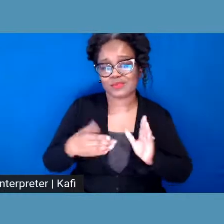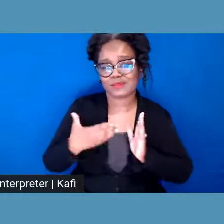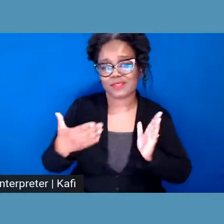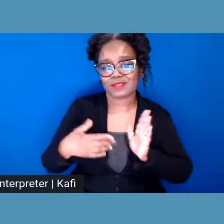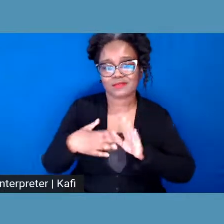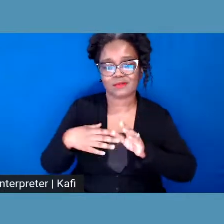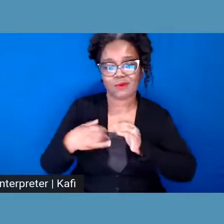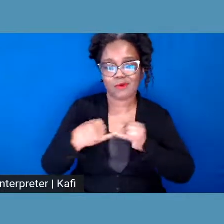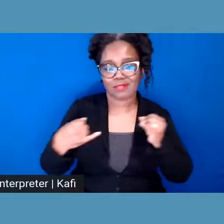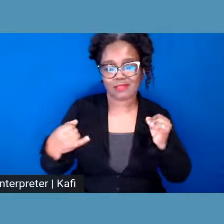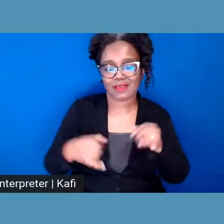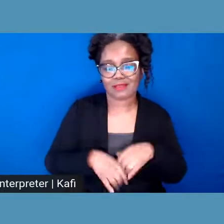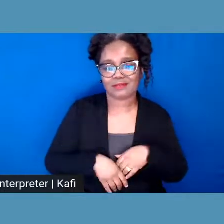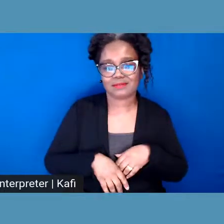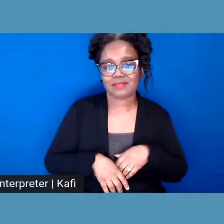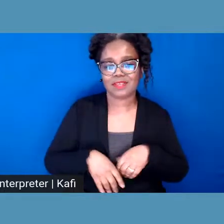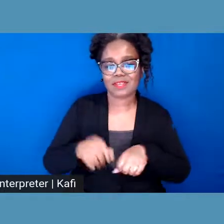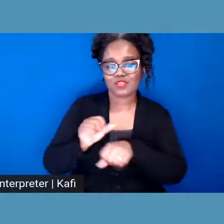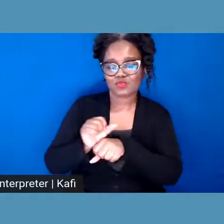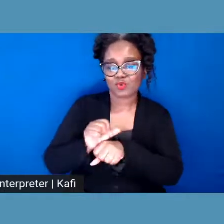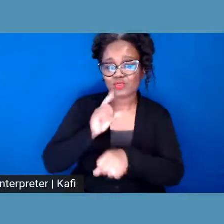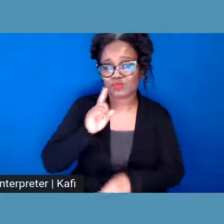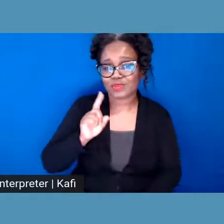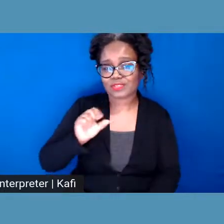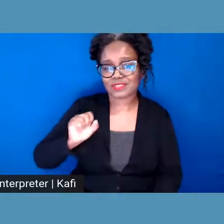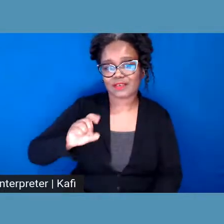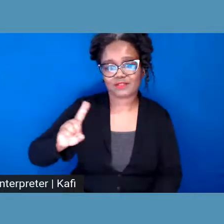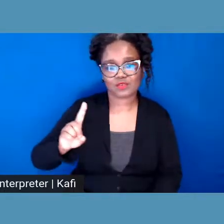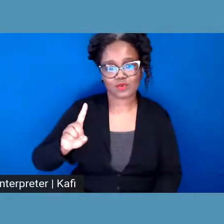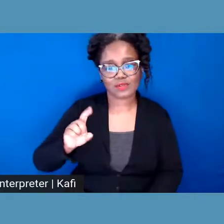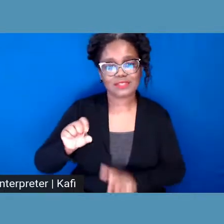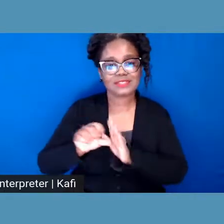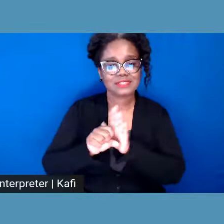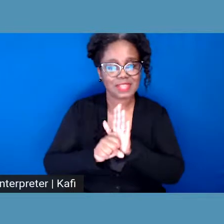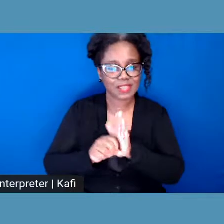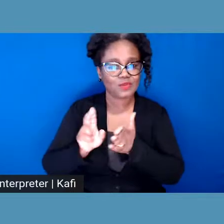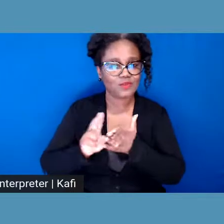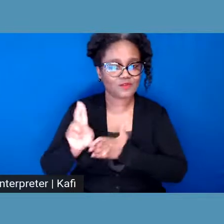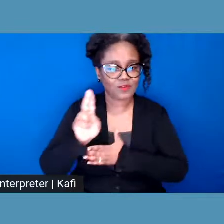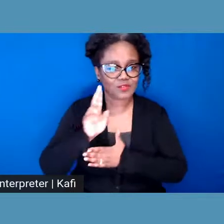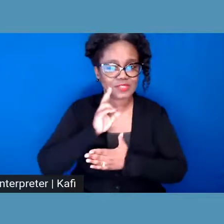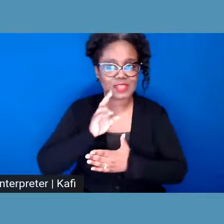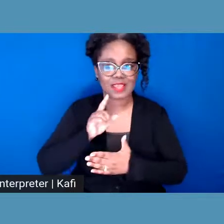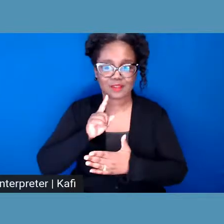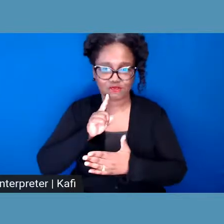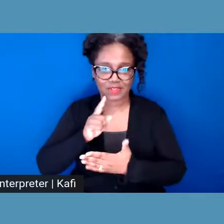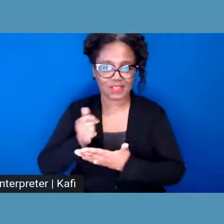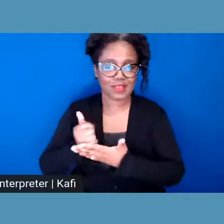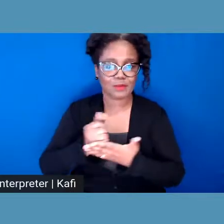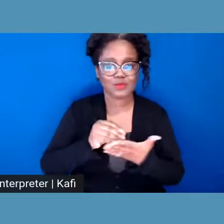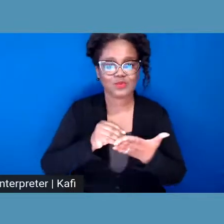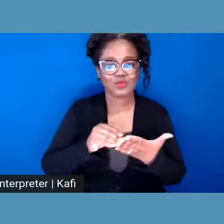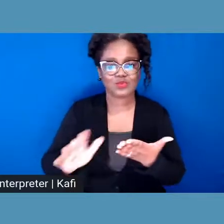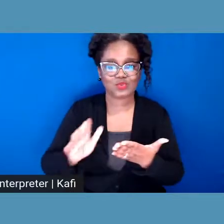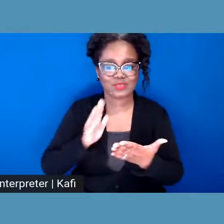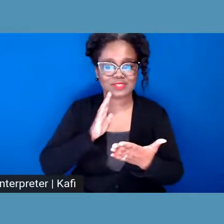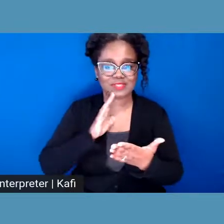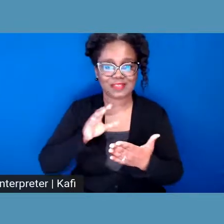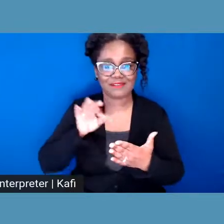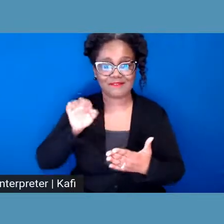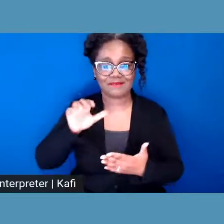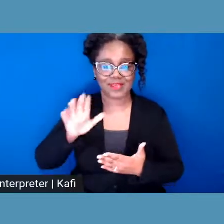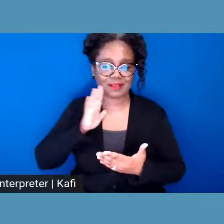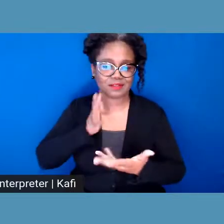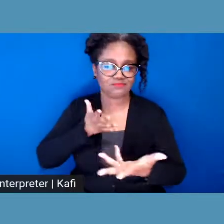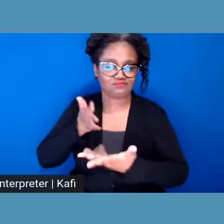locals and South Dakota State University students and staff to connect with art and each other. Prior to joining the museum field, she spent 24